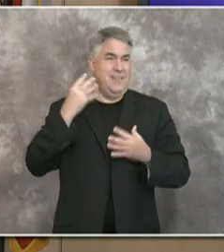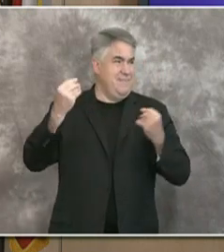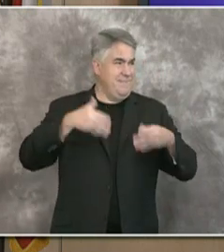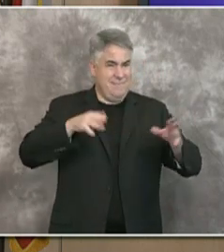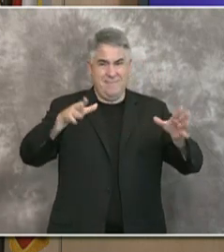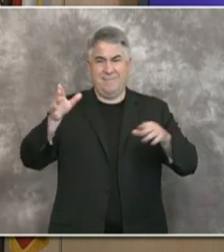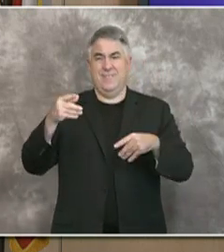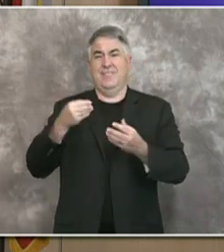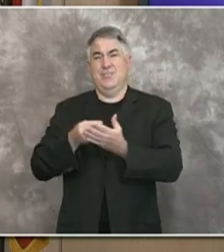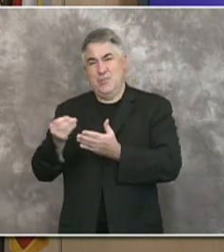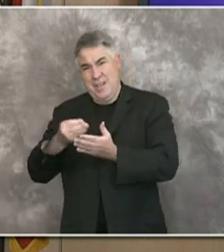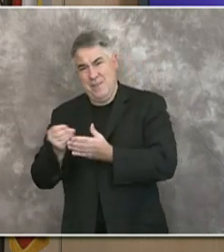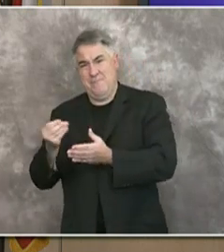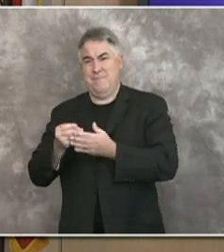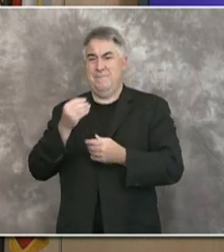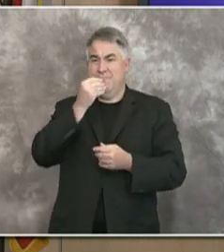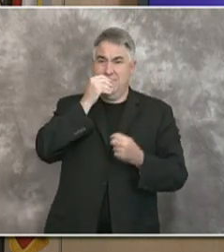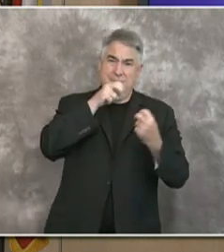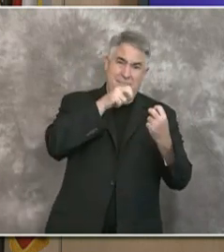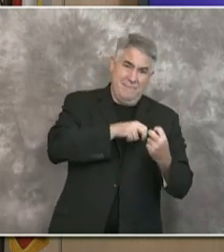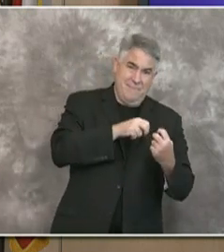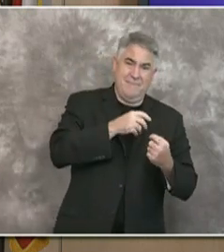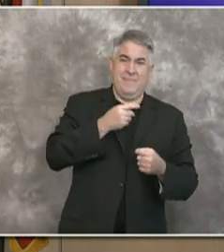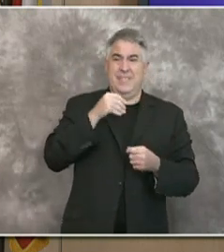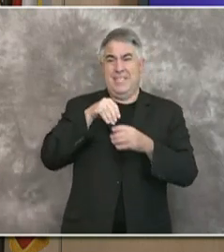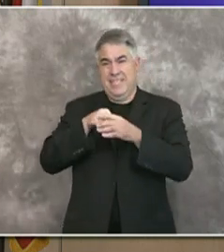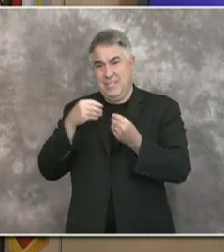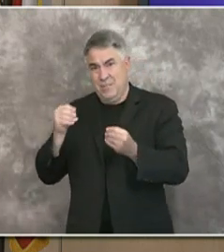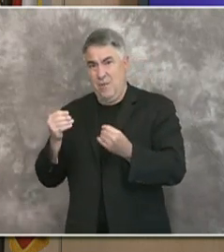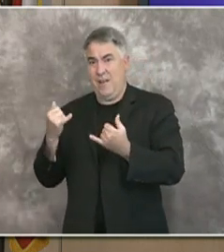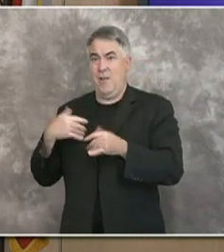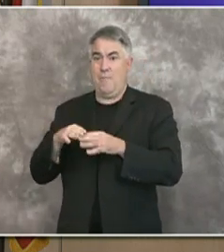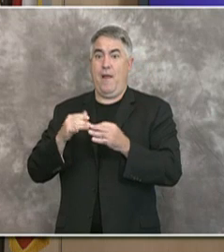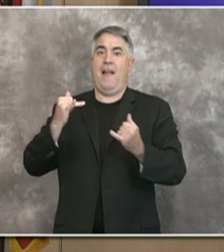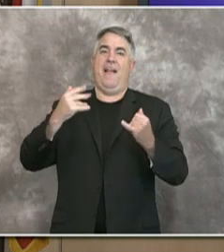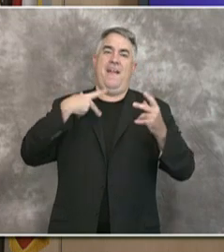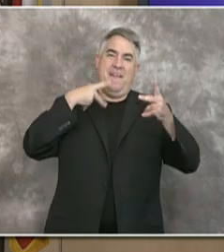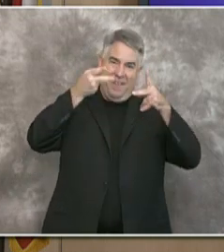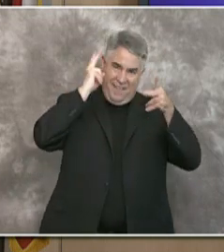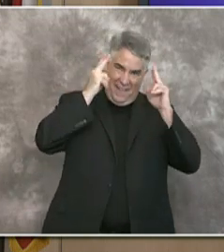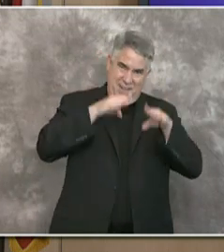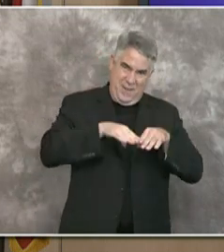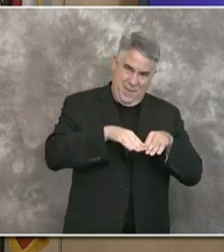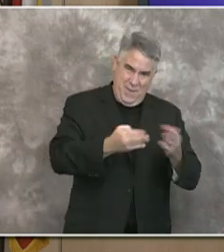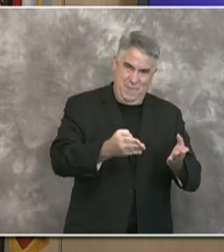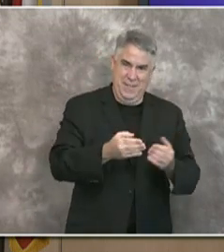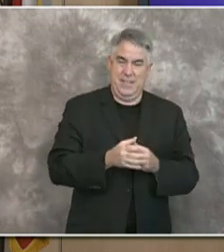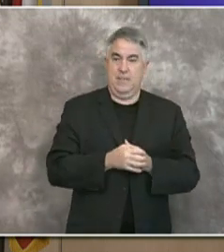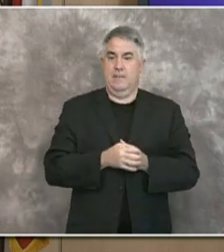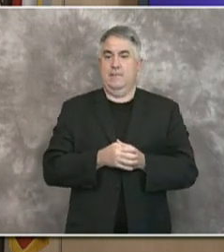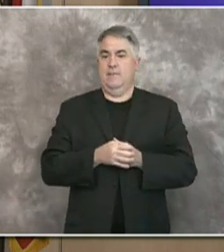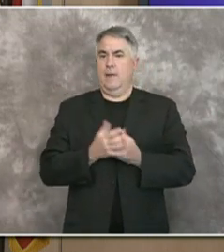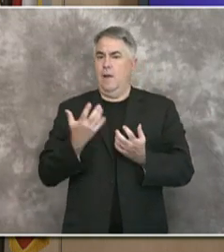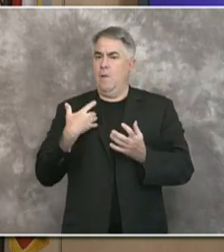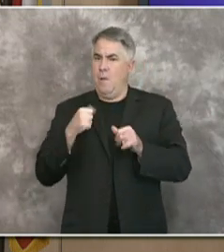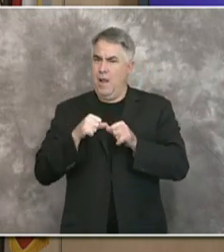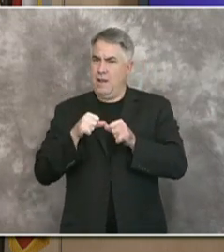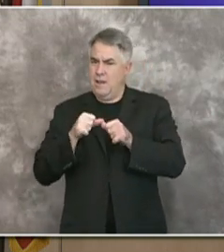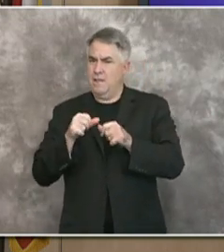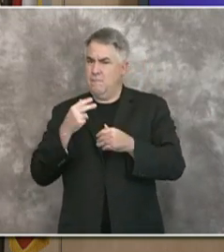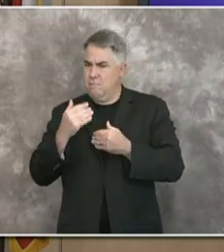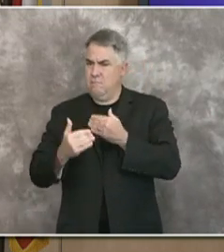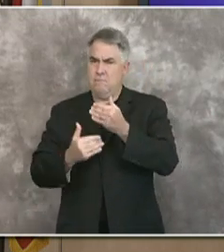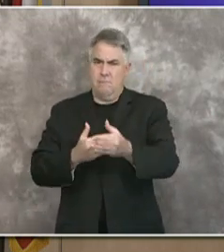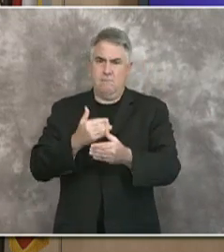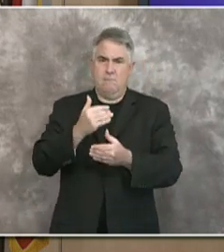retail, in-store dining, now moving forward into hair and barbershops. We want to continue that forward progress into